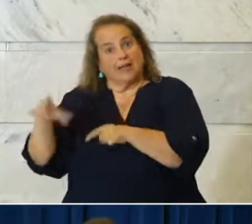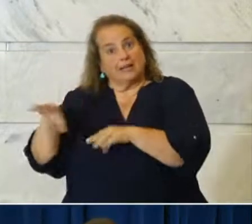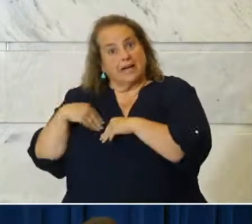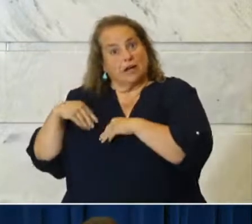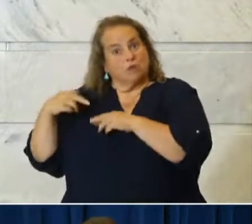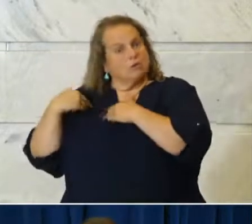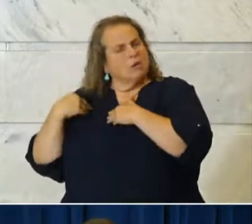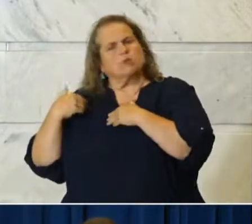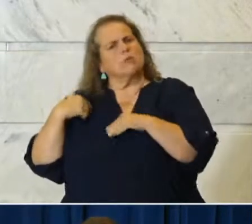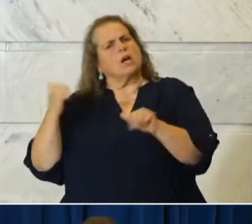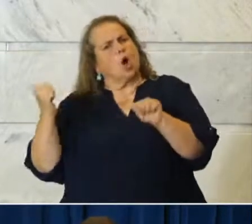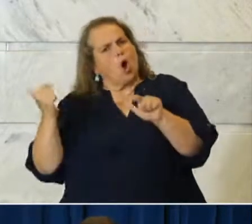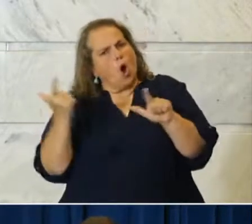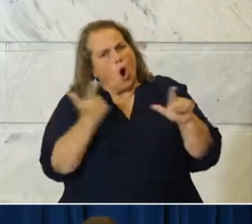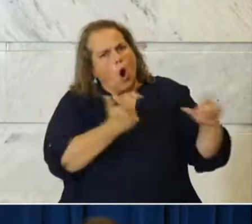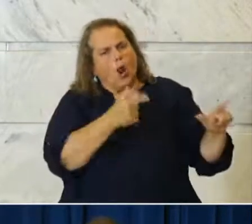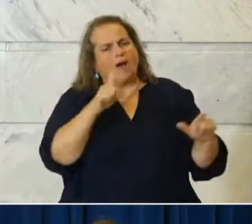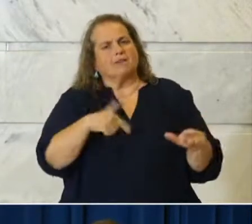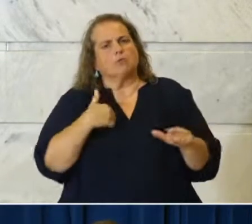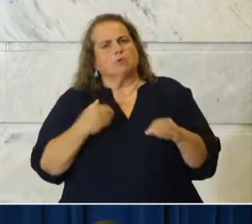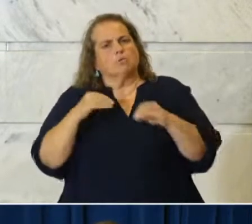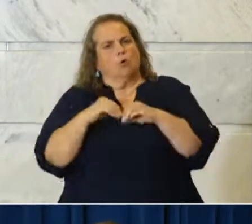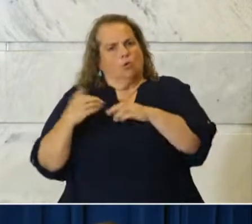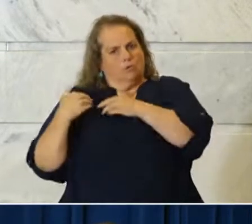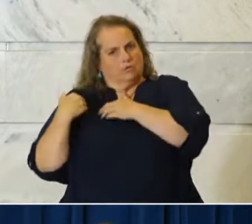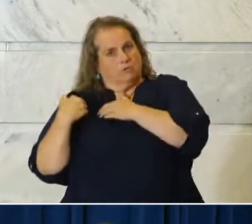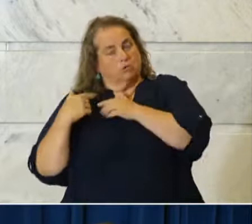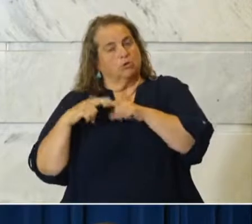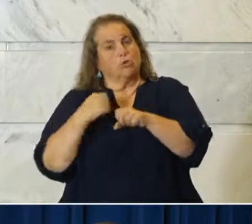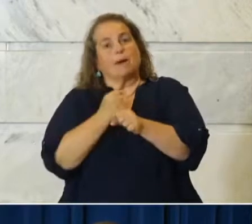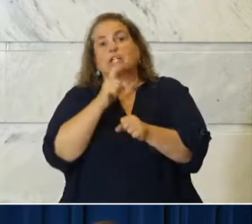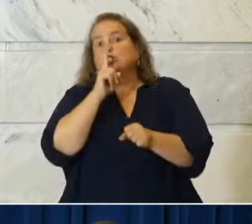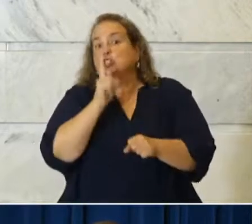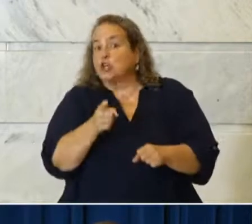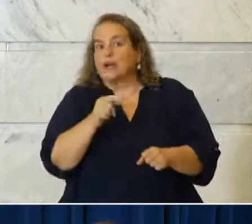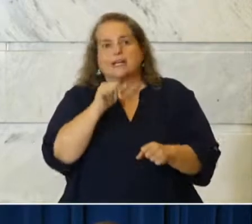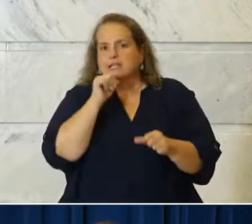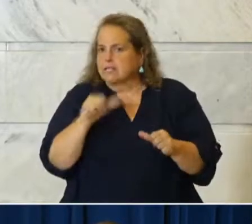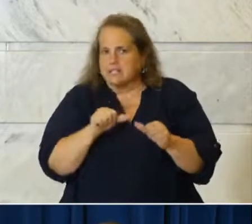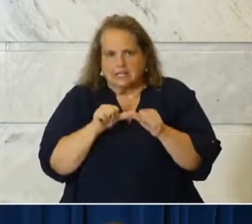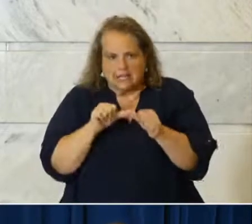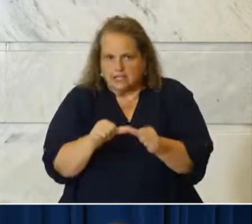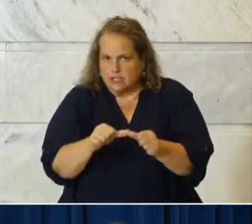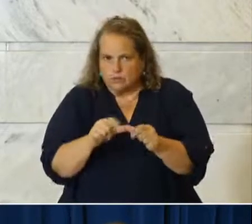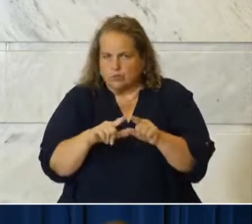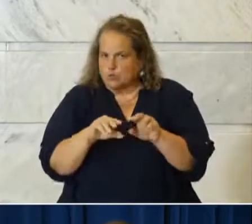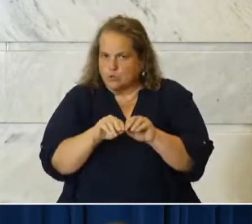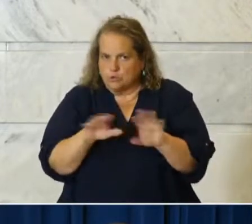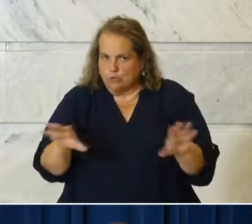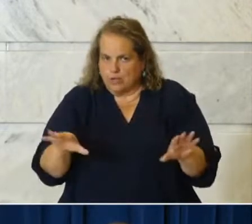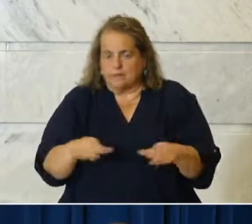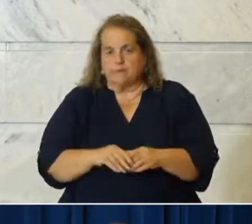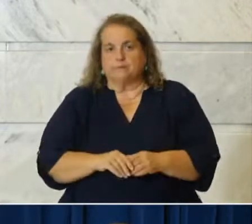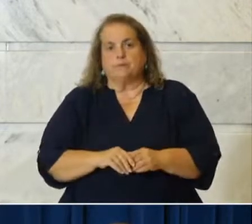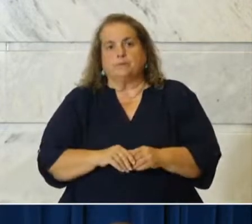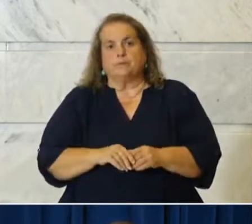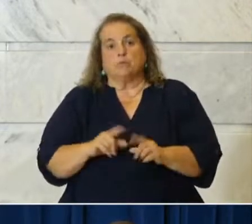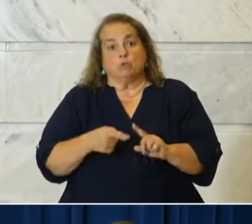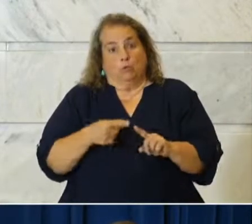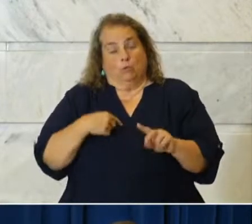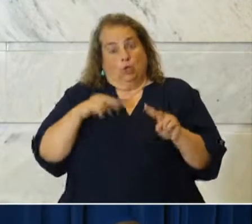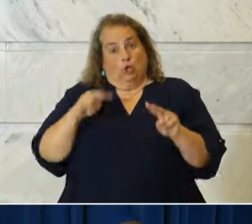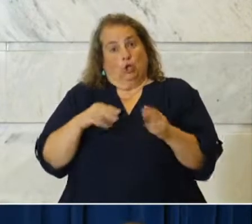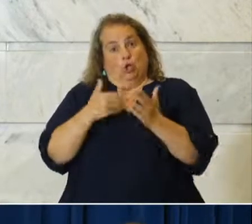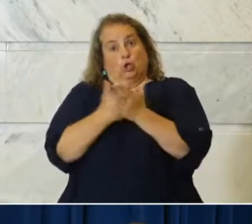got to take more responsibility to make sure that this doesn't continue to spread. When we look at new cases